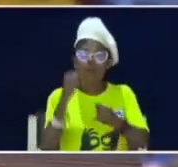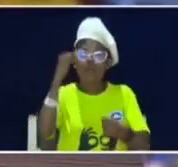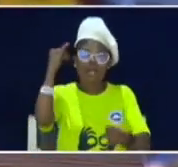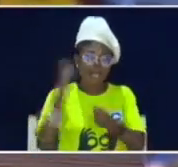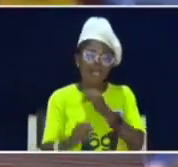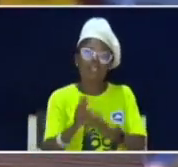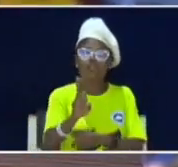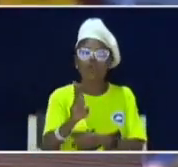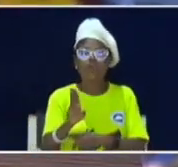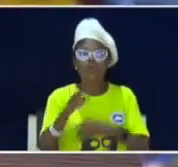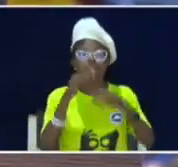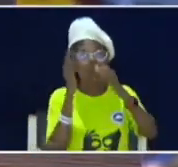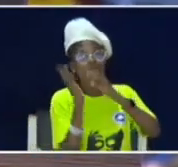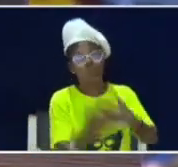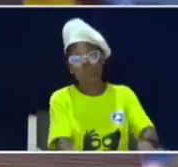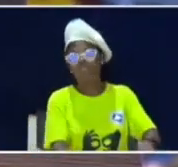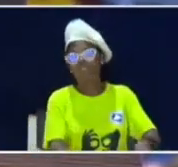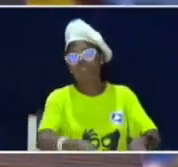in destiny.